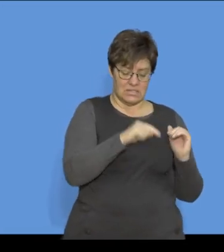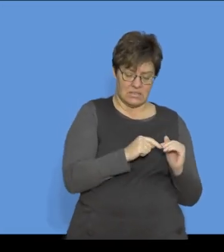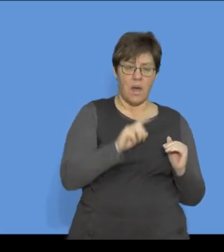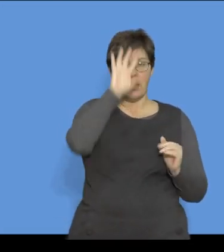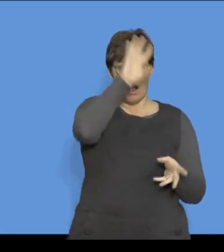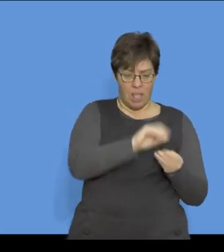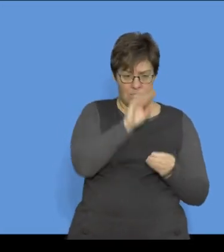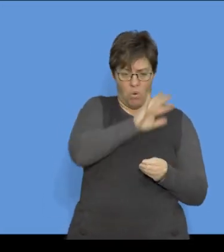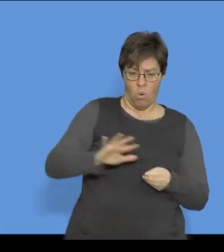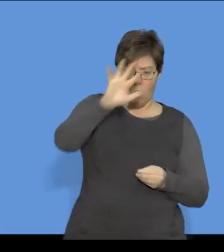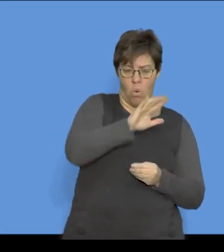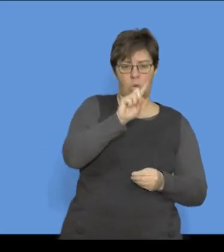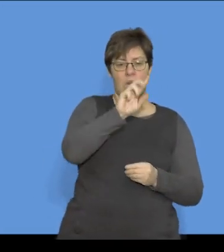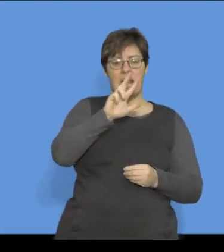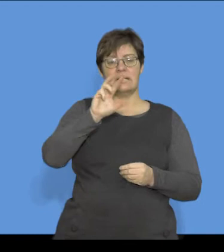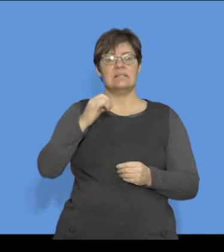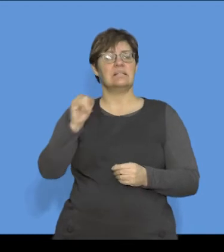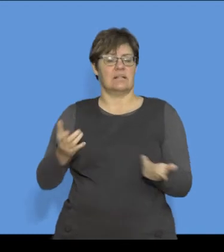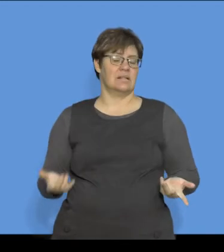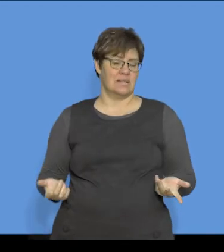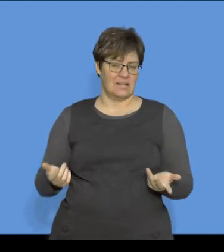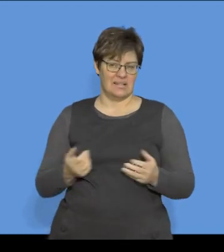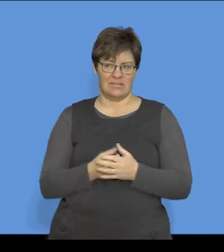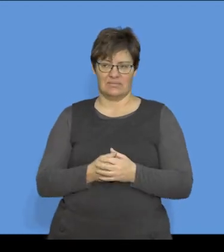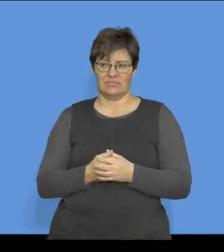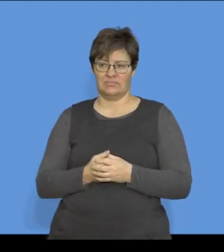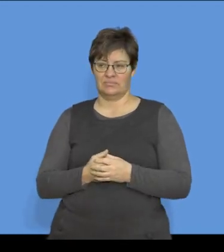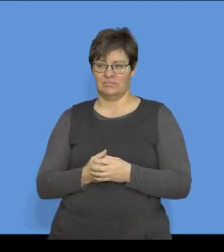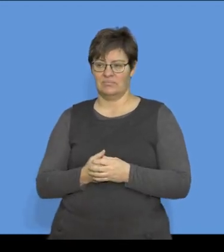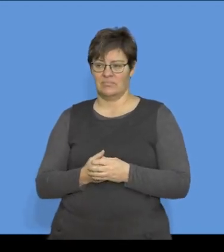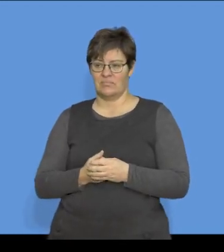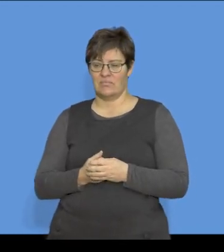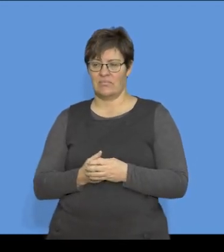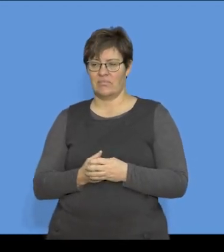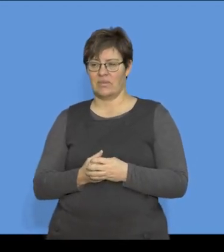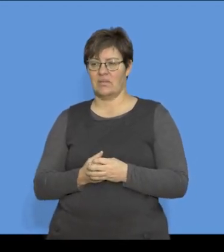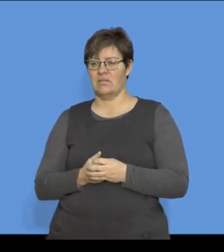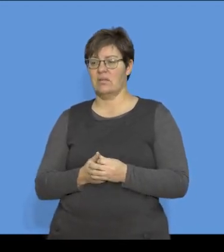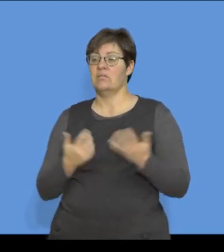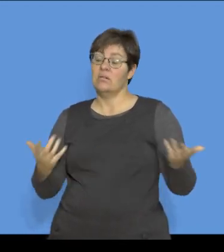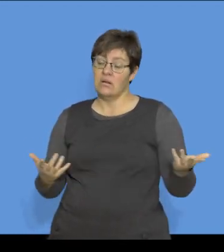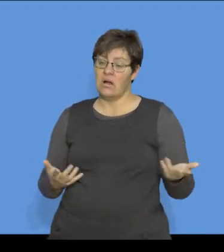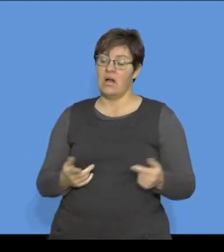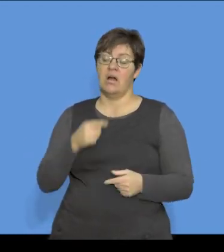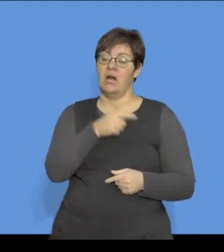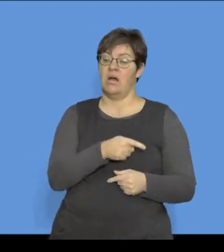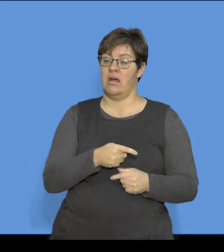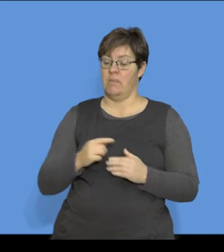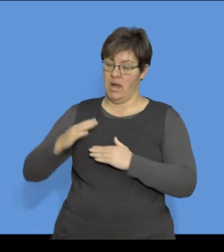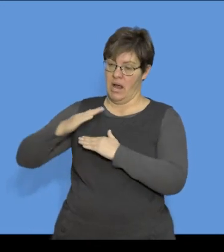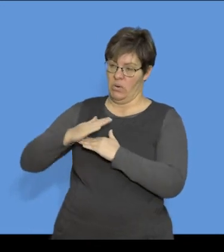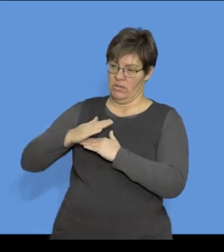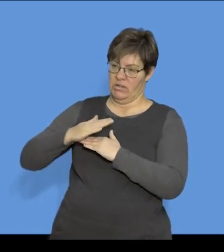degrees. And then one of the special cases that I can give you is this one here, right? Where this is an acute angle, which